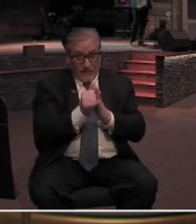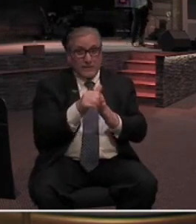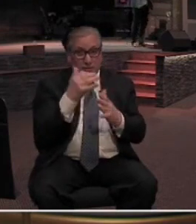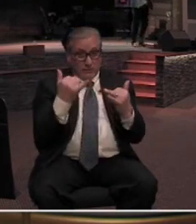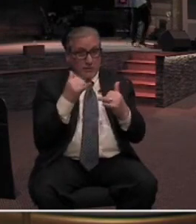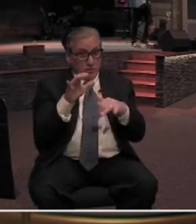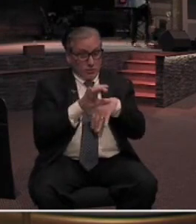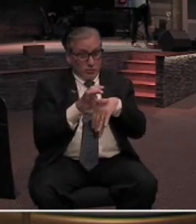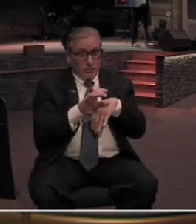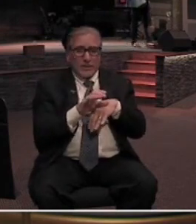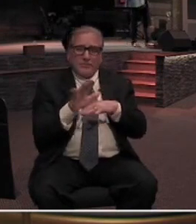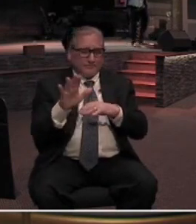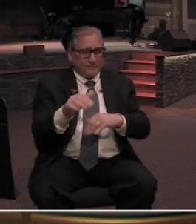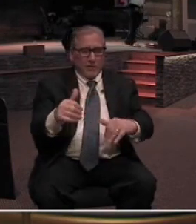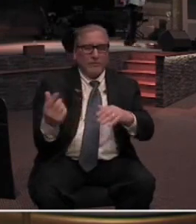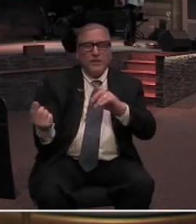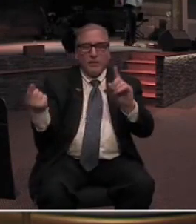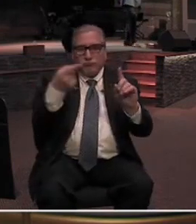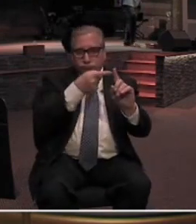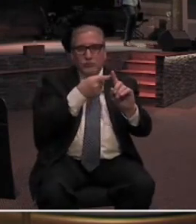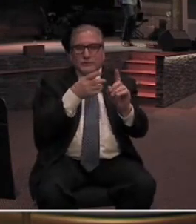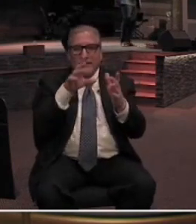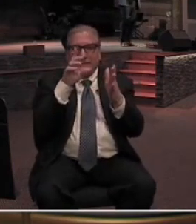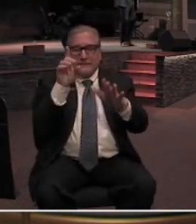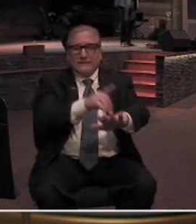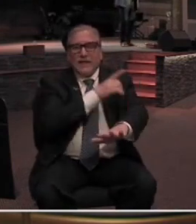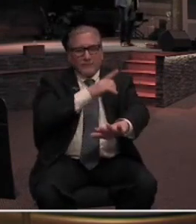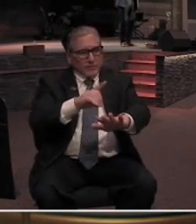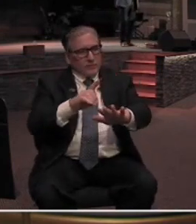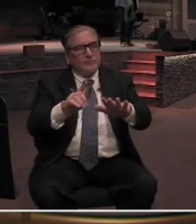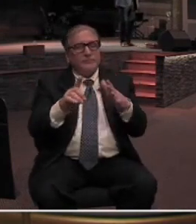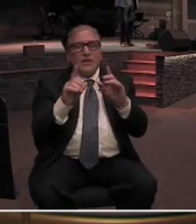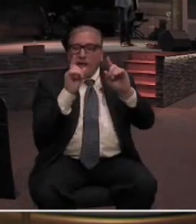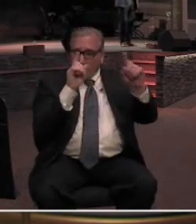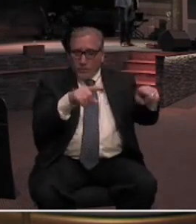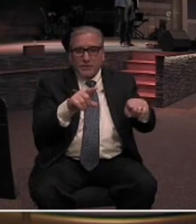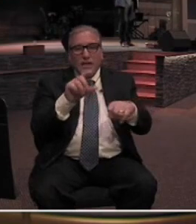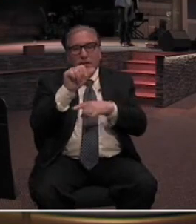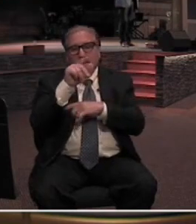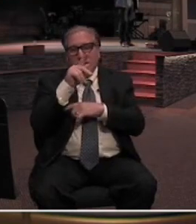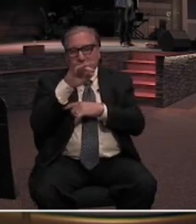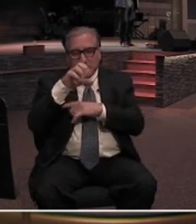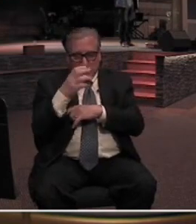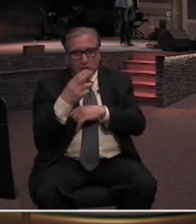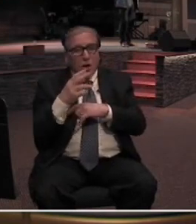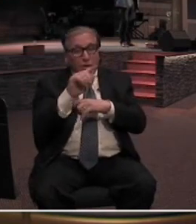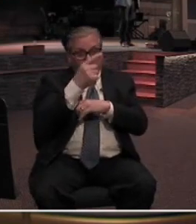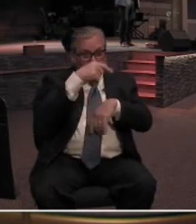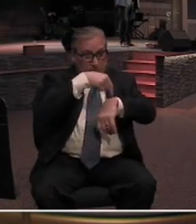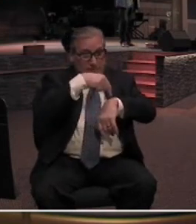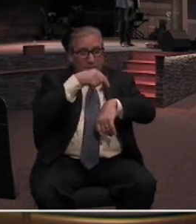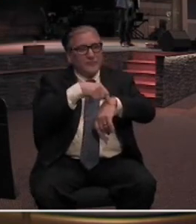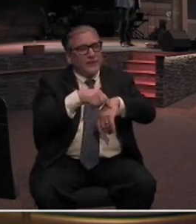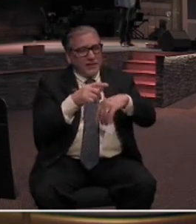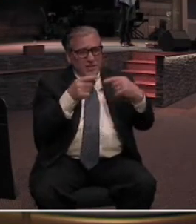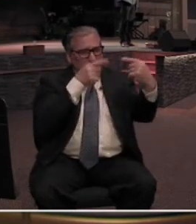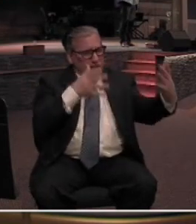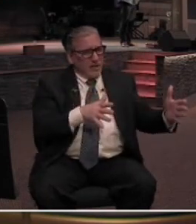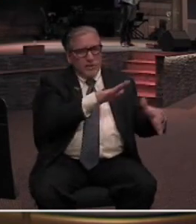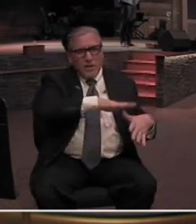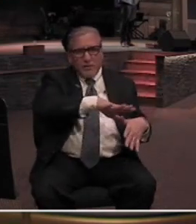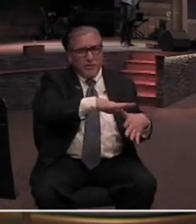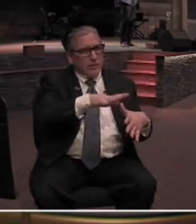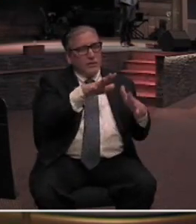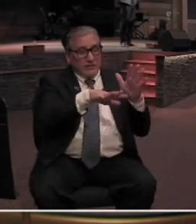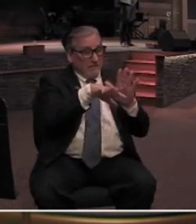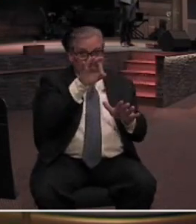Back to David. Running from Saul, he went to Achish the first time, Philistine territory. They found him, so he escaped